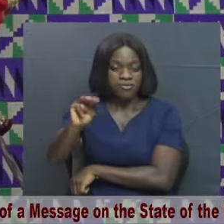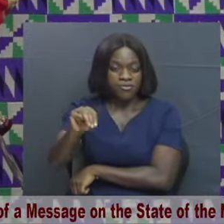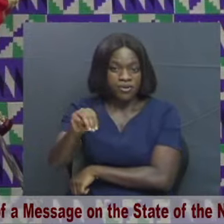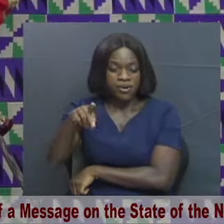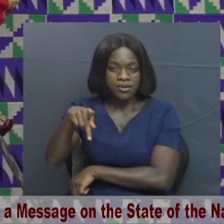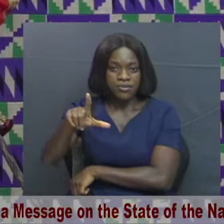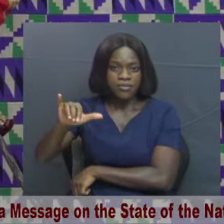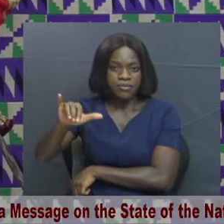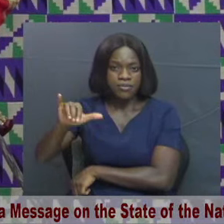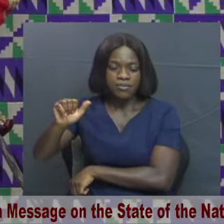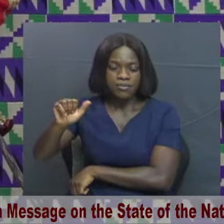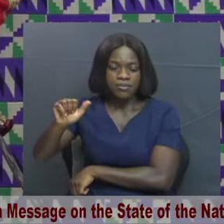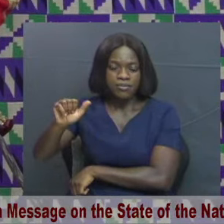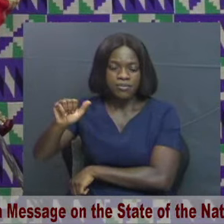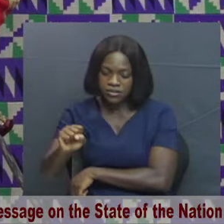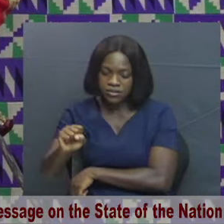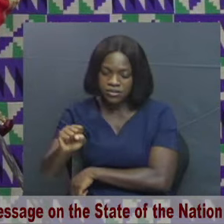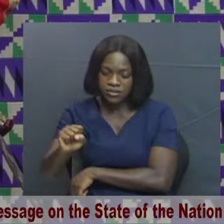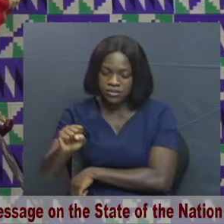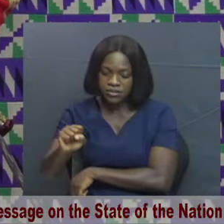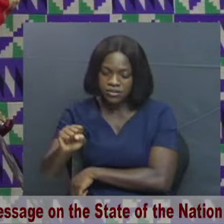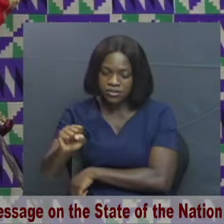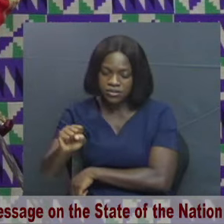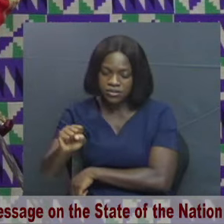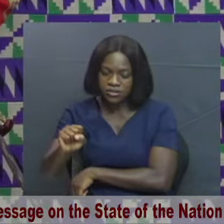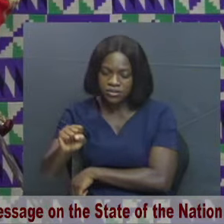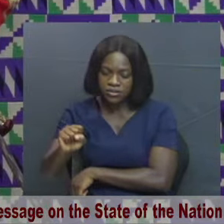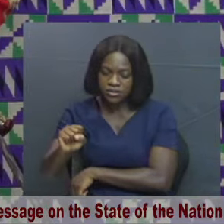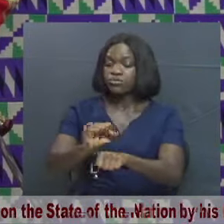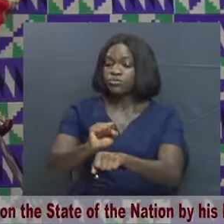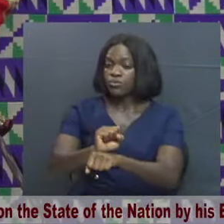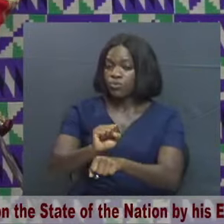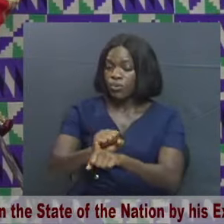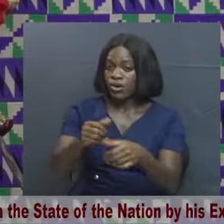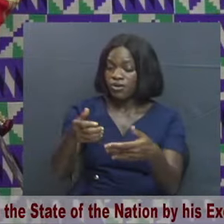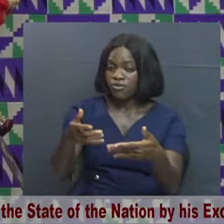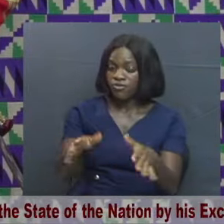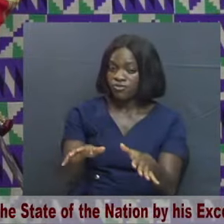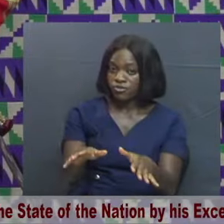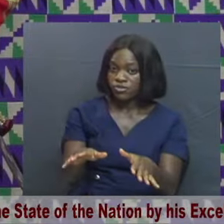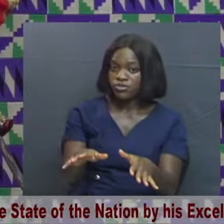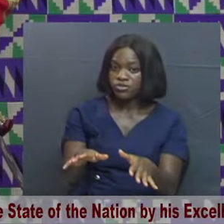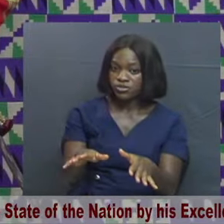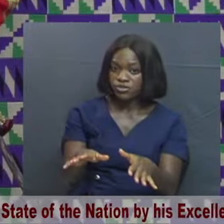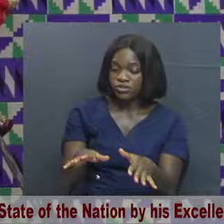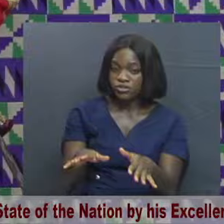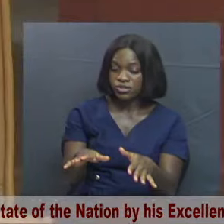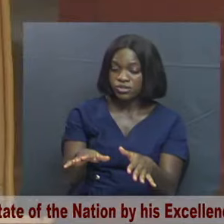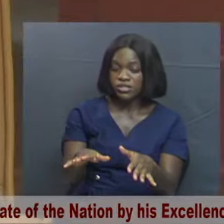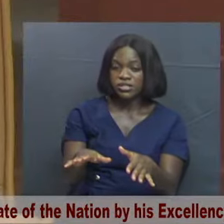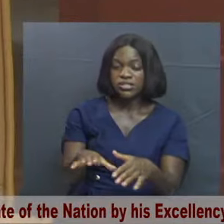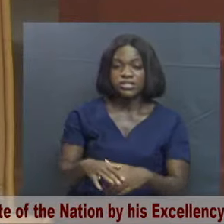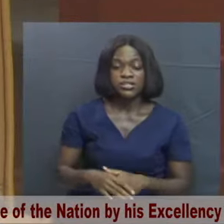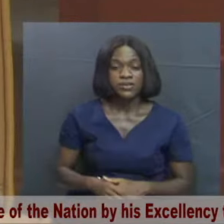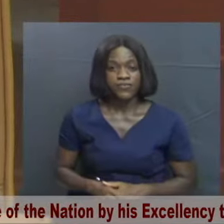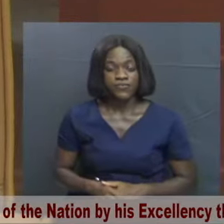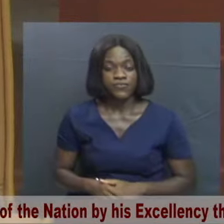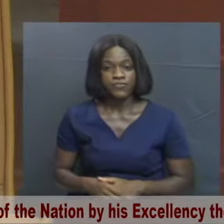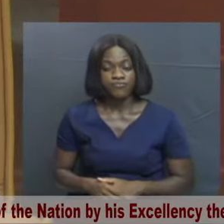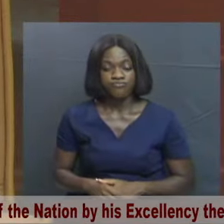Zone work is also continuing towards the completion of the T phase 3 extension in VR